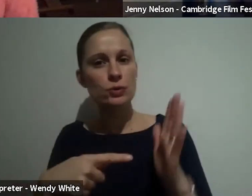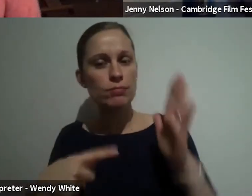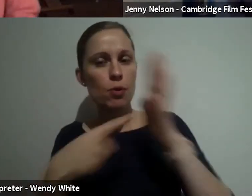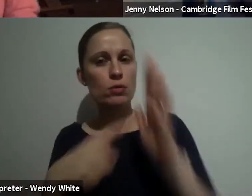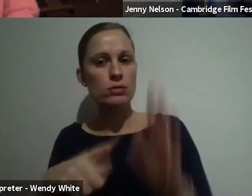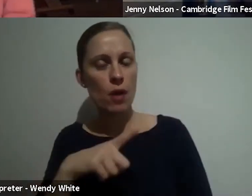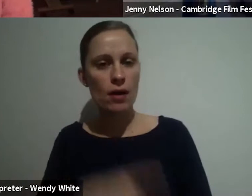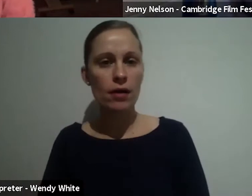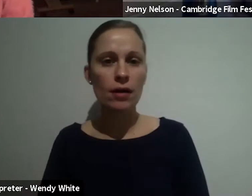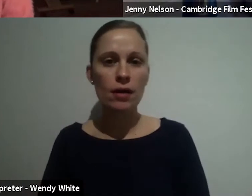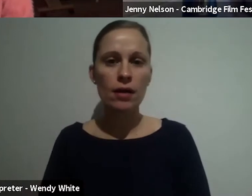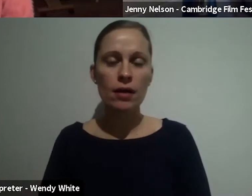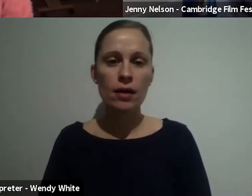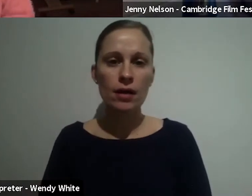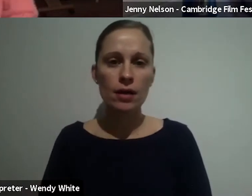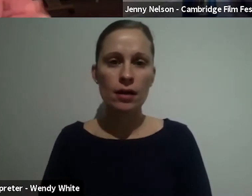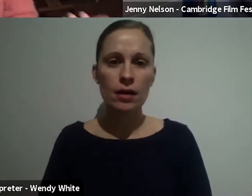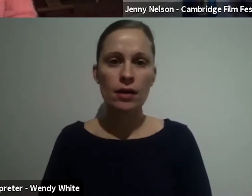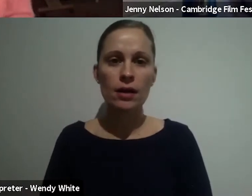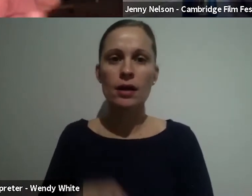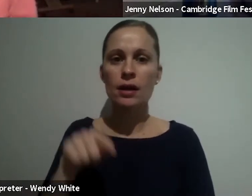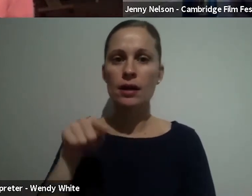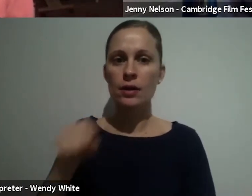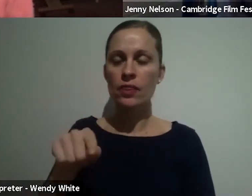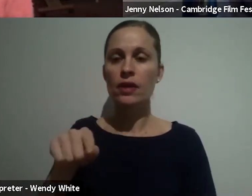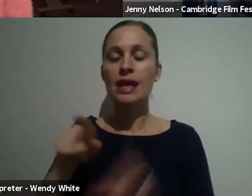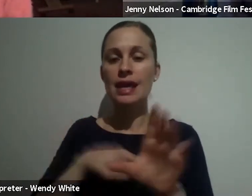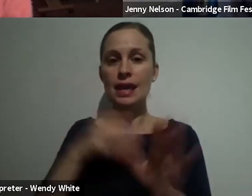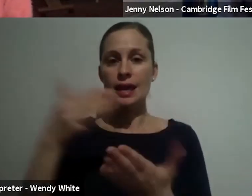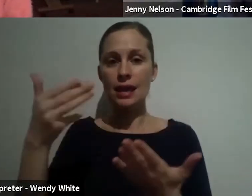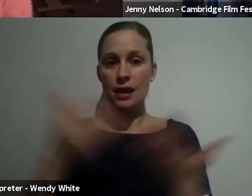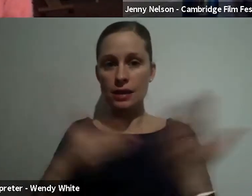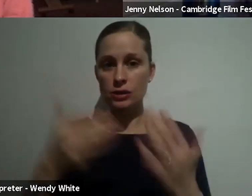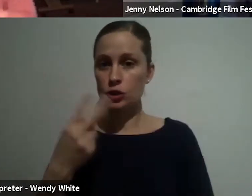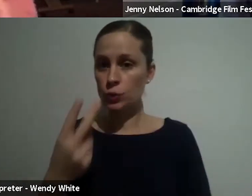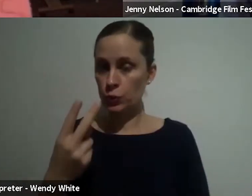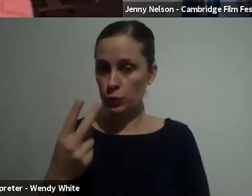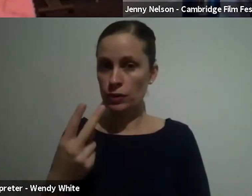the fact that happens, that the story takes place in the year 92, it's a little bit,